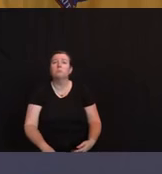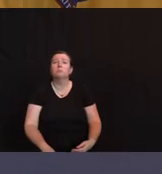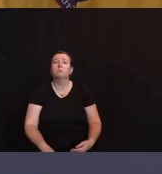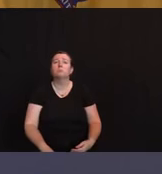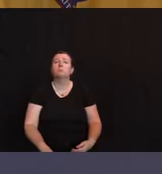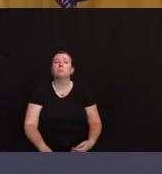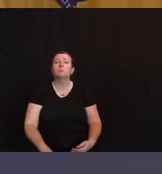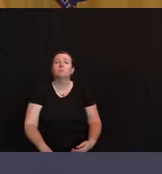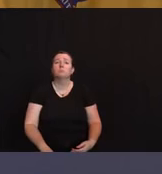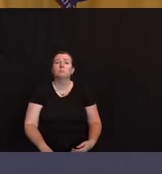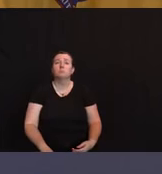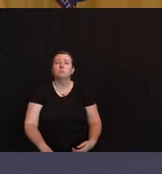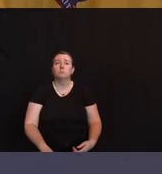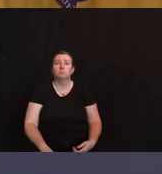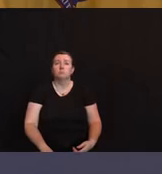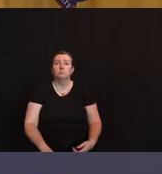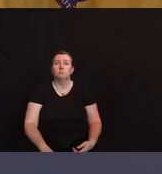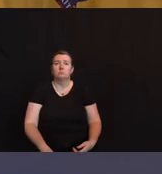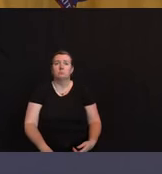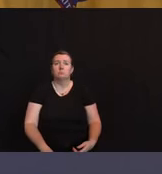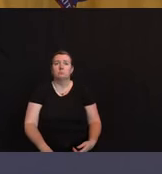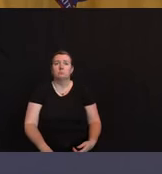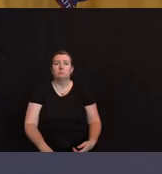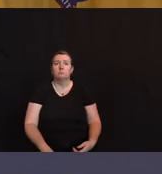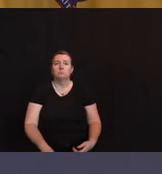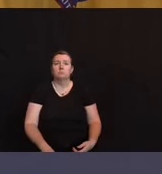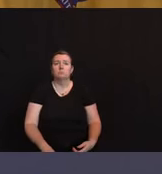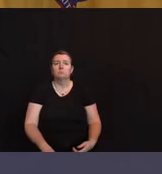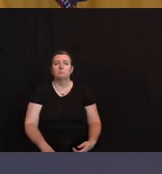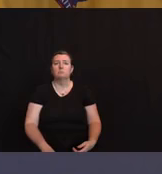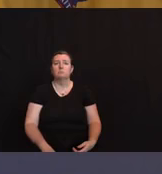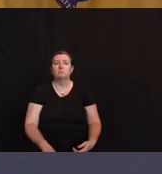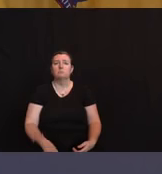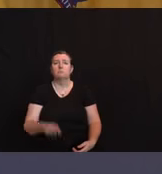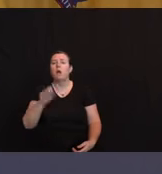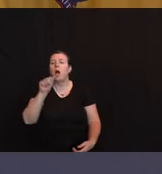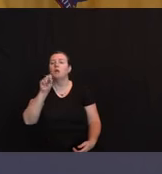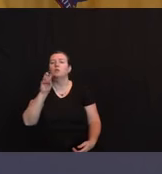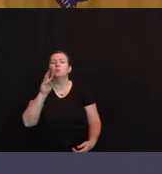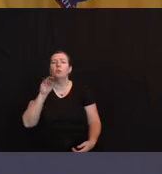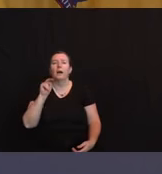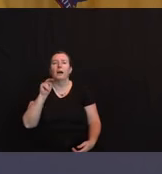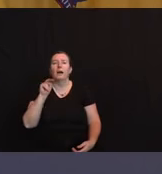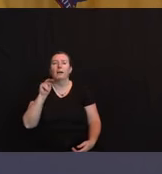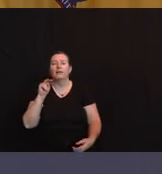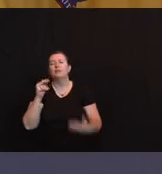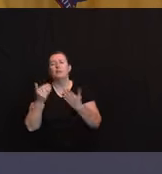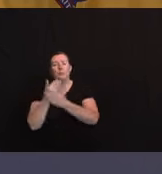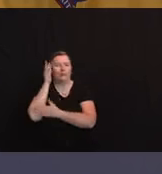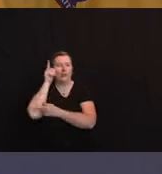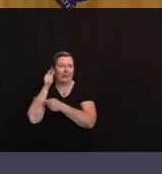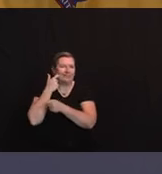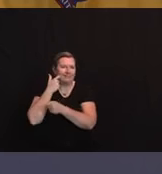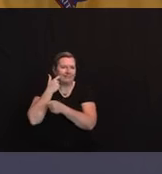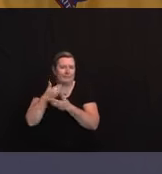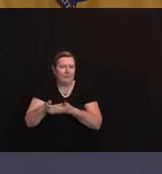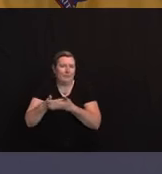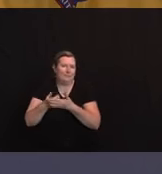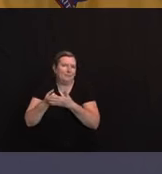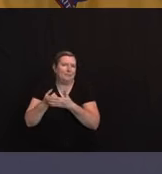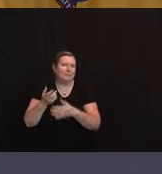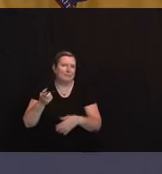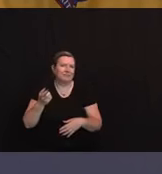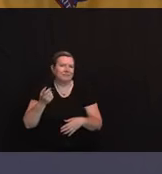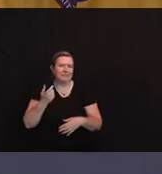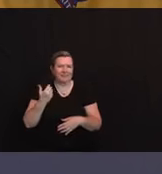new anymore, many months old, but look like you're none the worse for wear. We'll continue with,